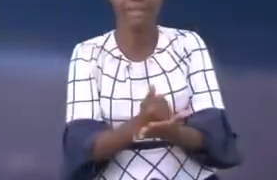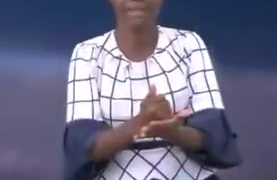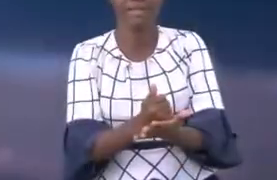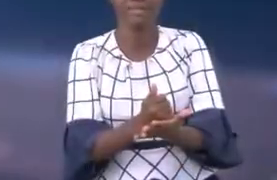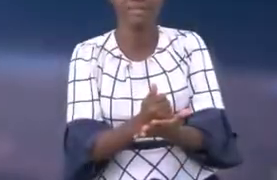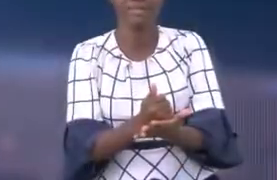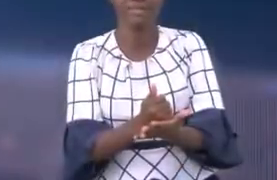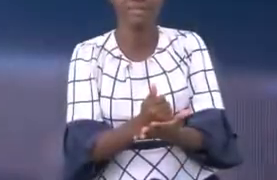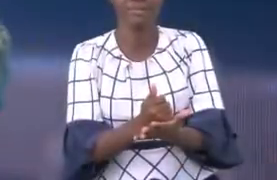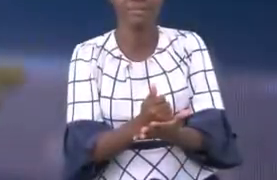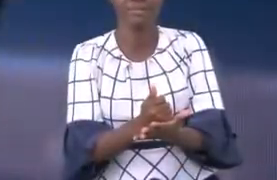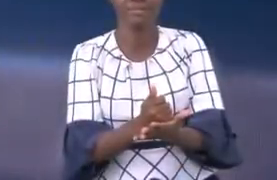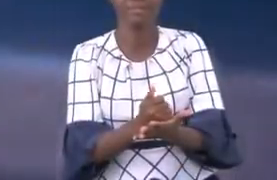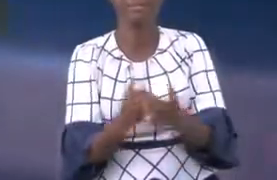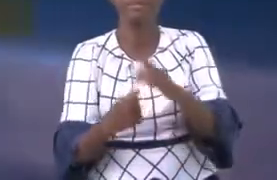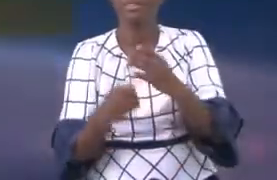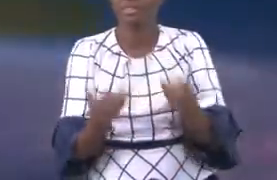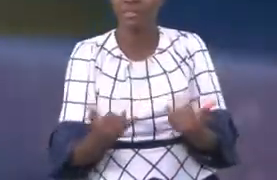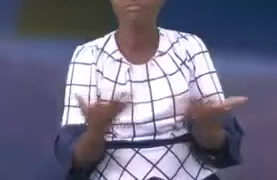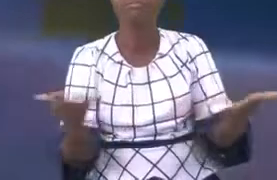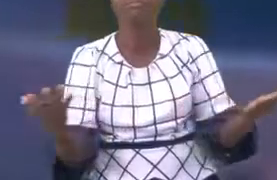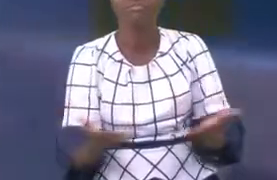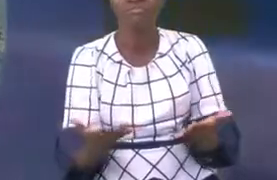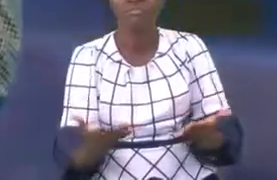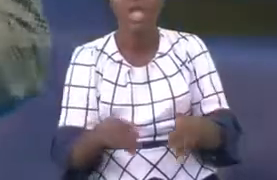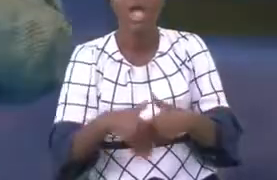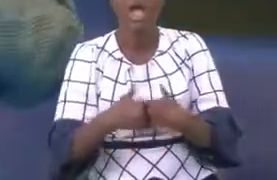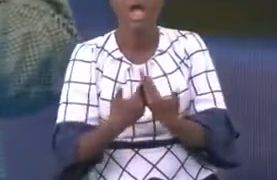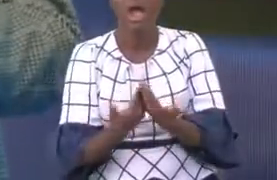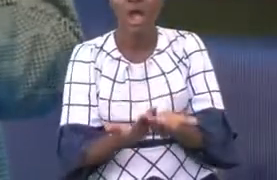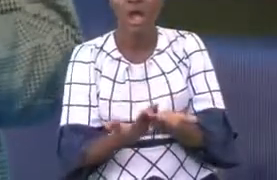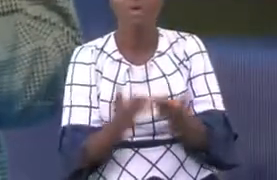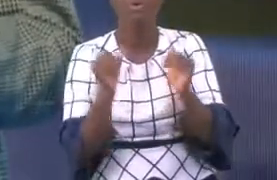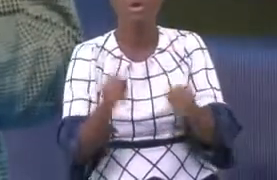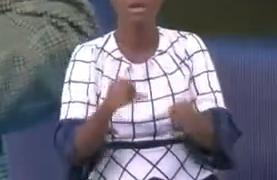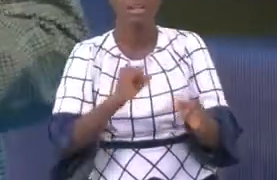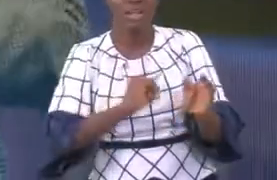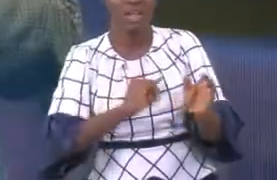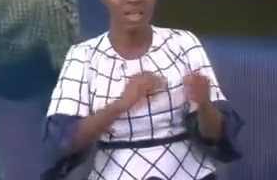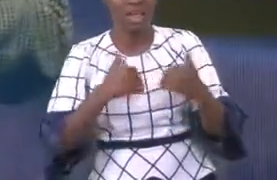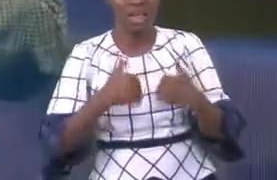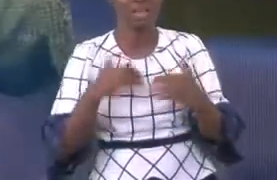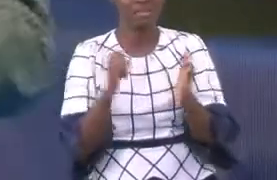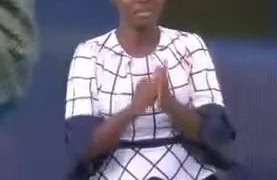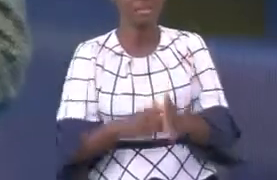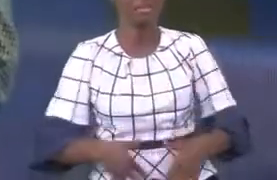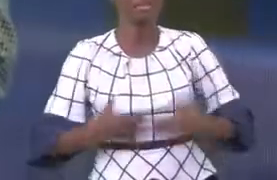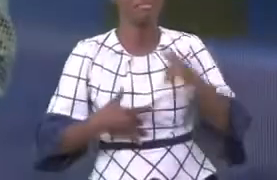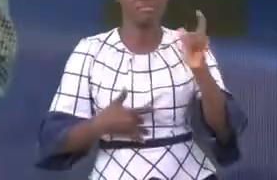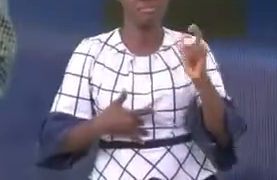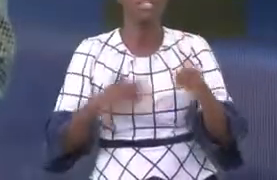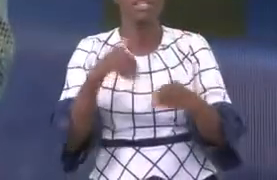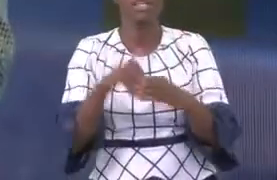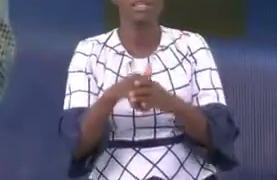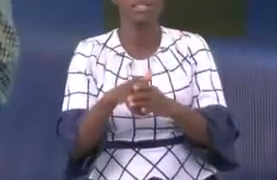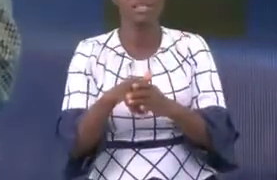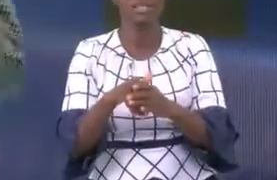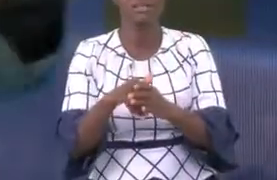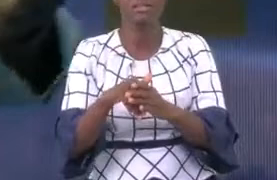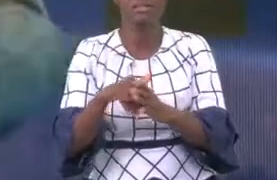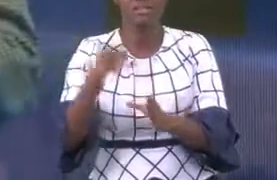that? Isaiah chapter 55, and I'm reading from verse 6. Seek ye the